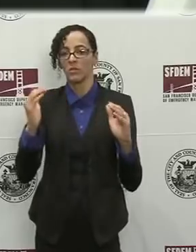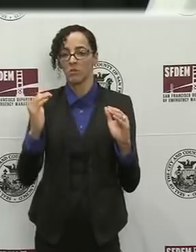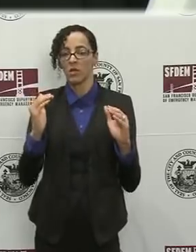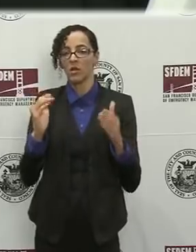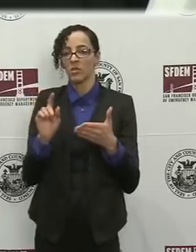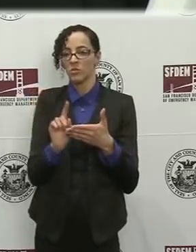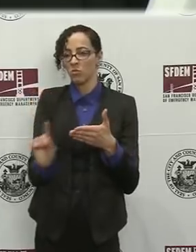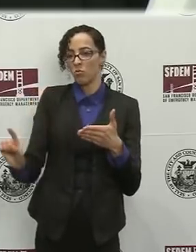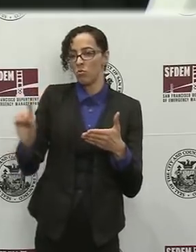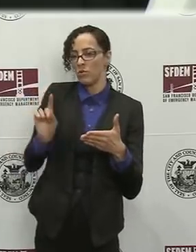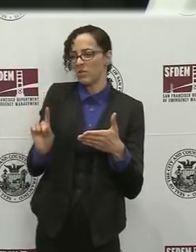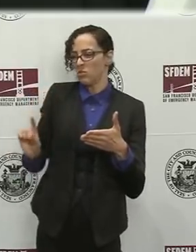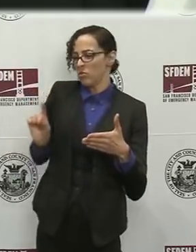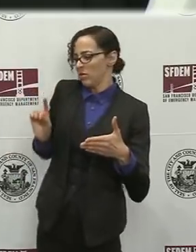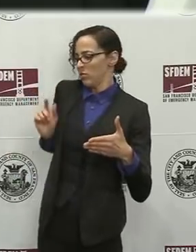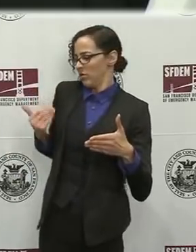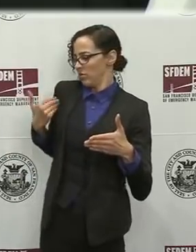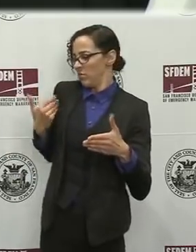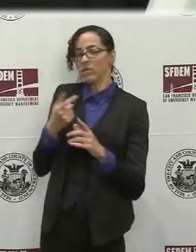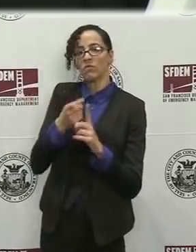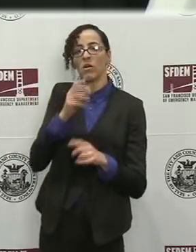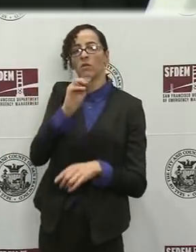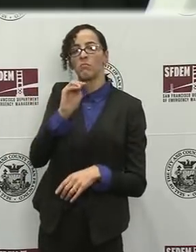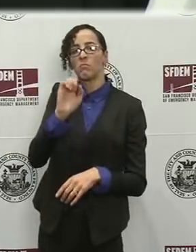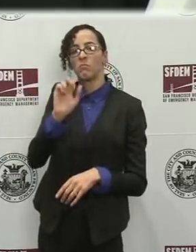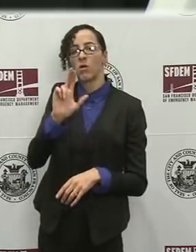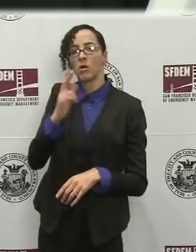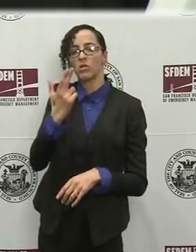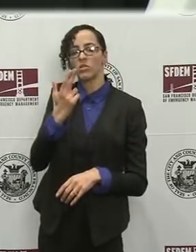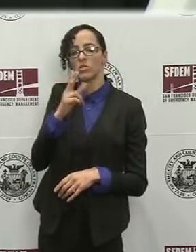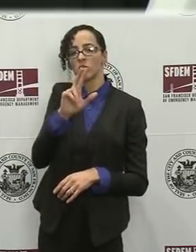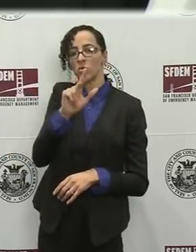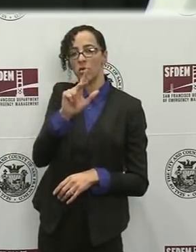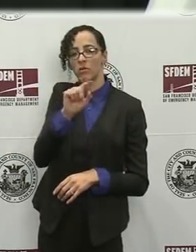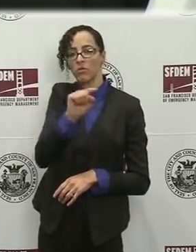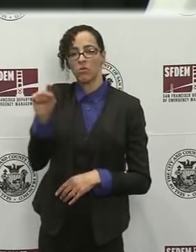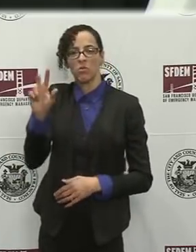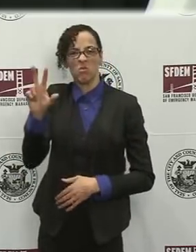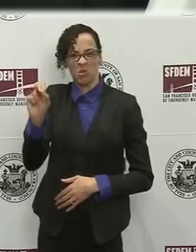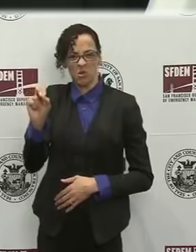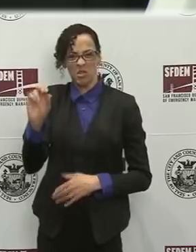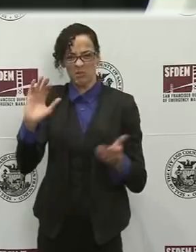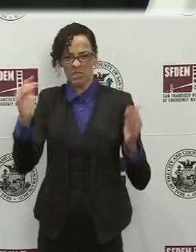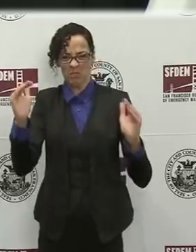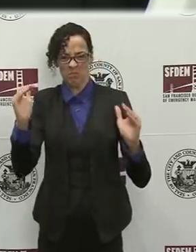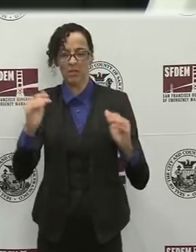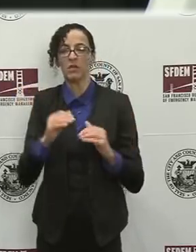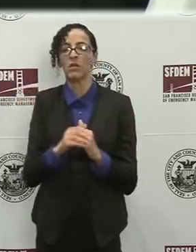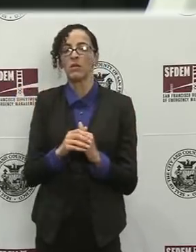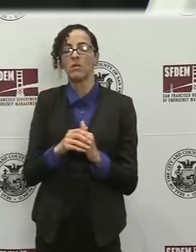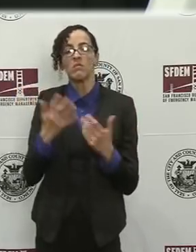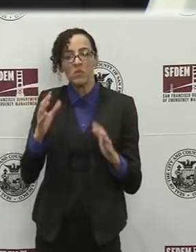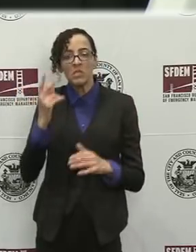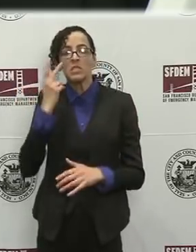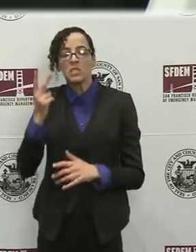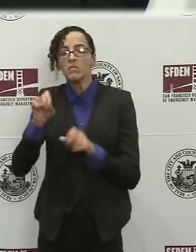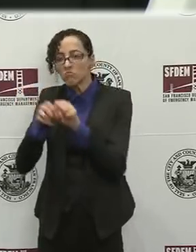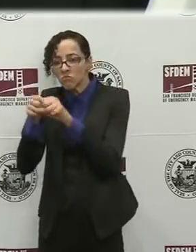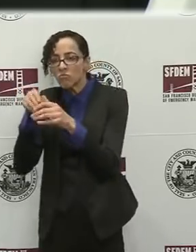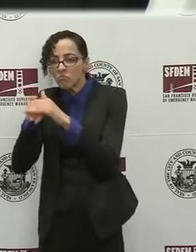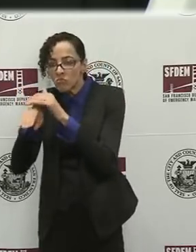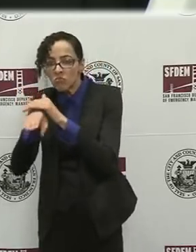March 23rd through the 30th. We've seen some burglaries and vandalisms of